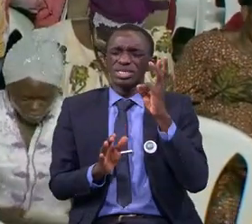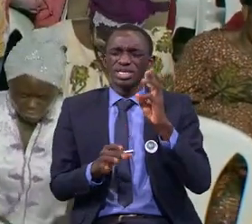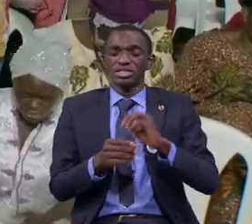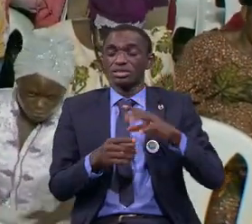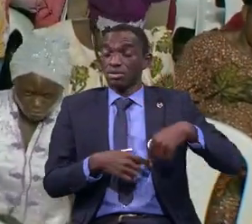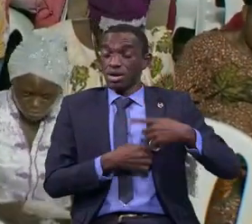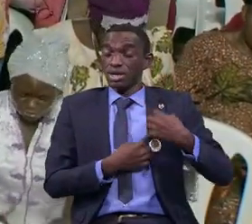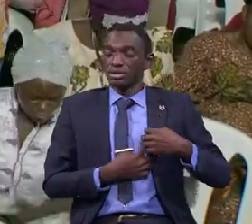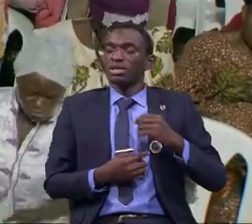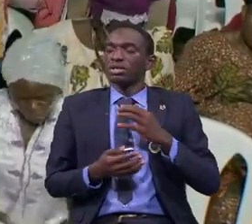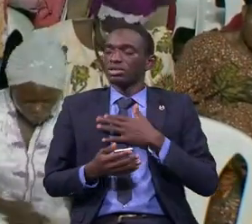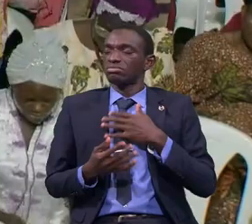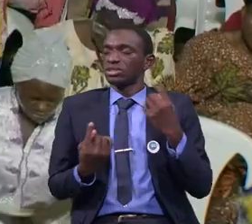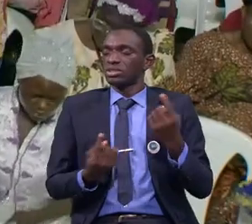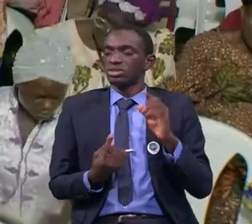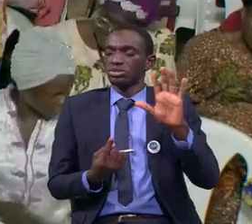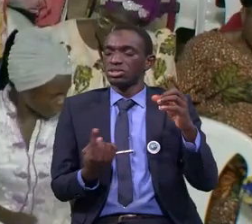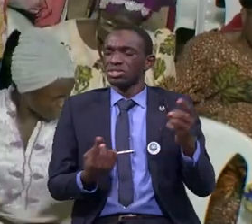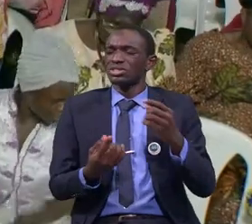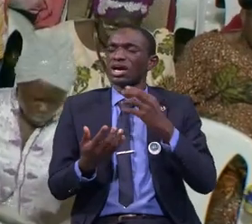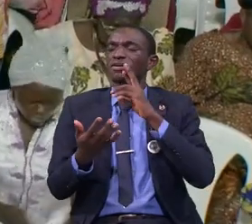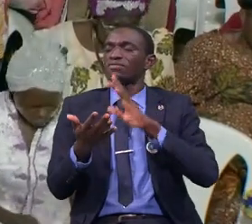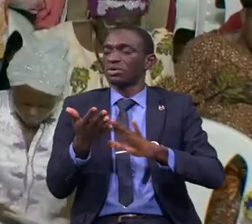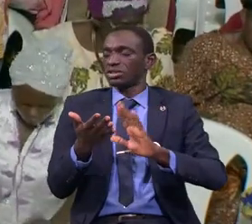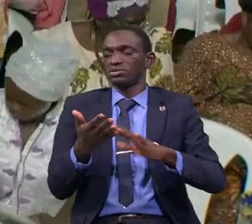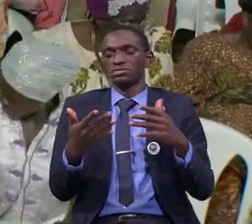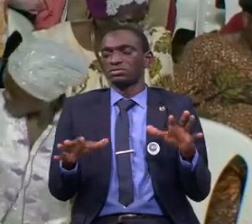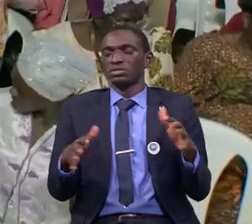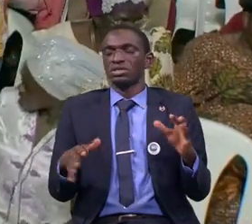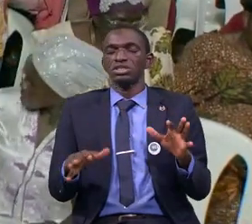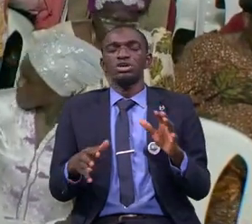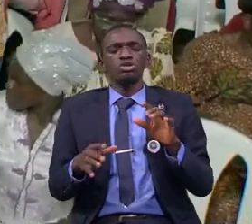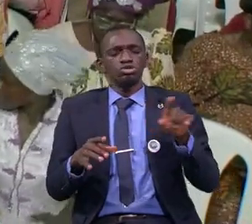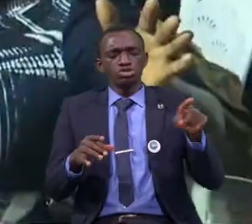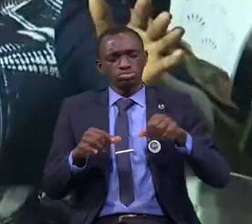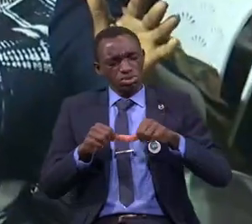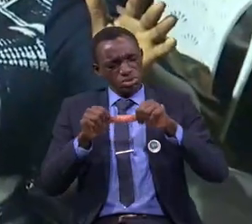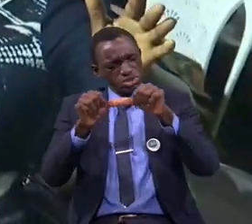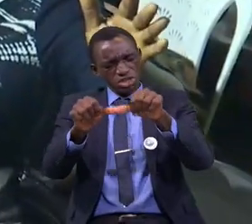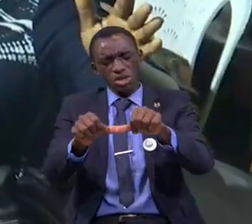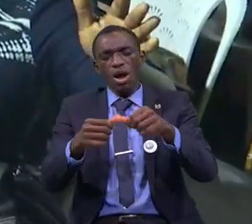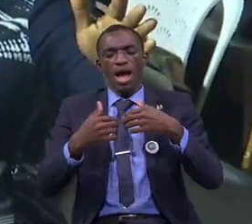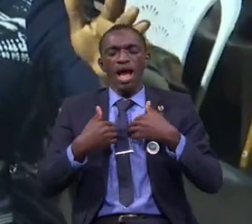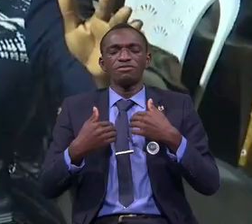forgiven. Go in this, thy peace, purity, and power.